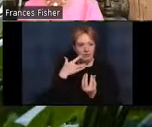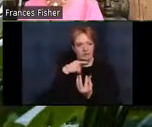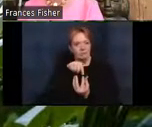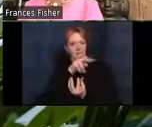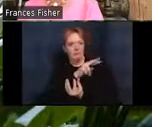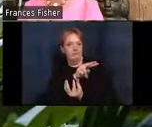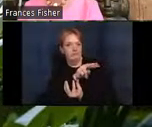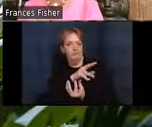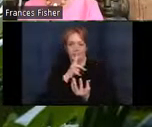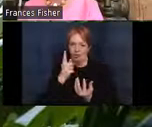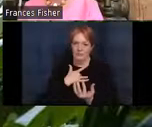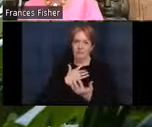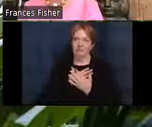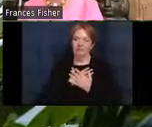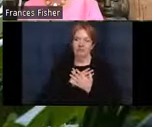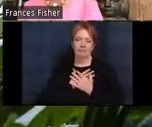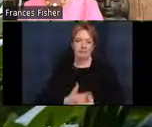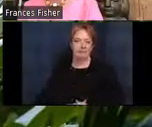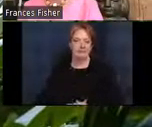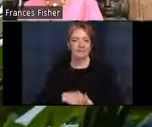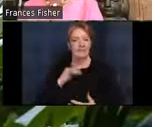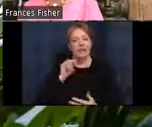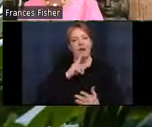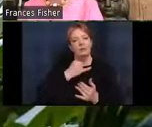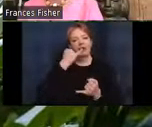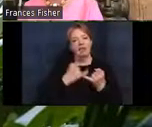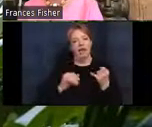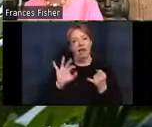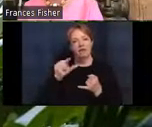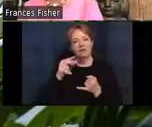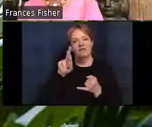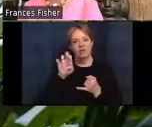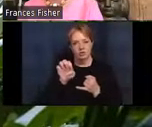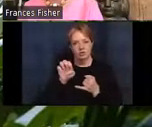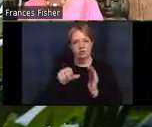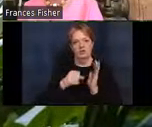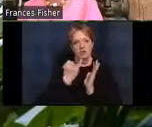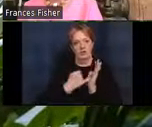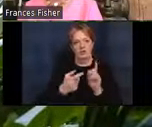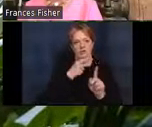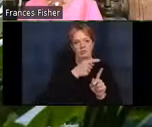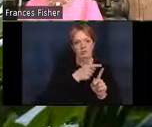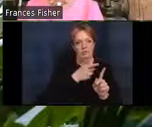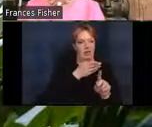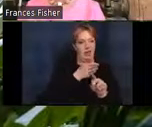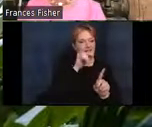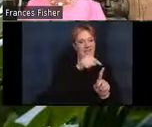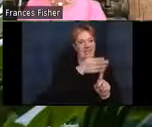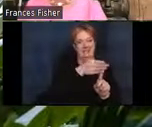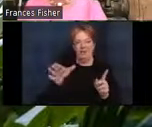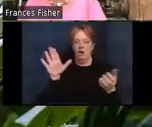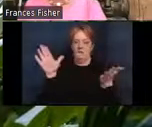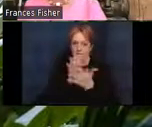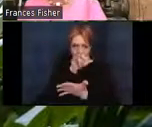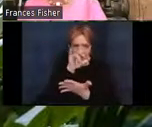So Seven Beings was the last figurative piece that Ann ever made. From this time on, she moved completely into the world of abstraction.